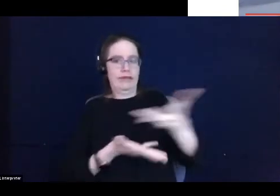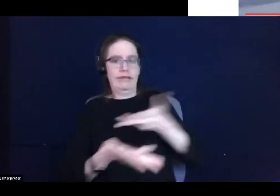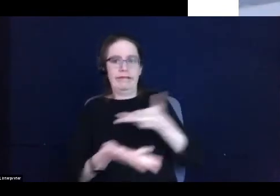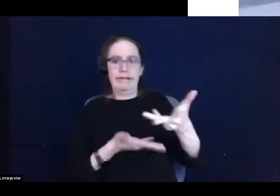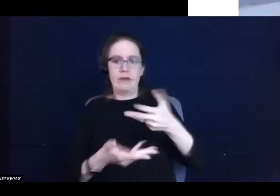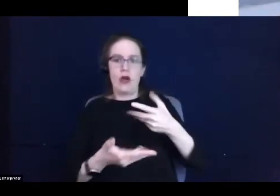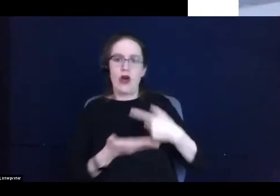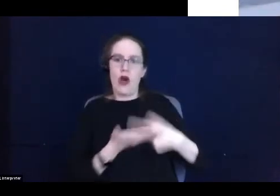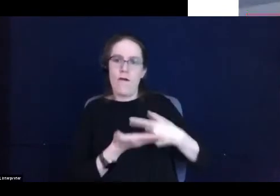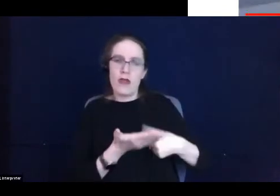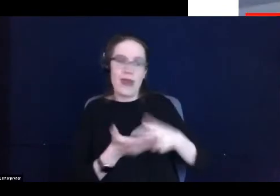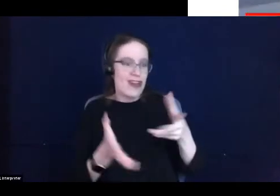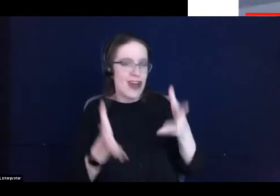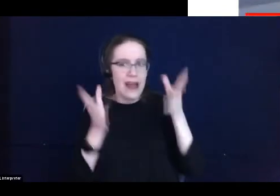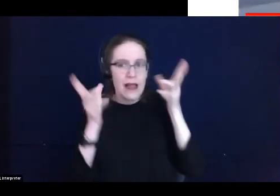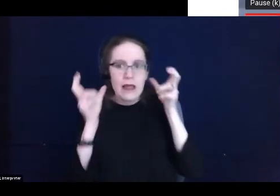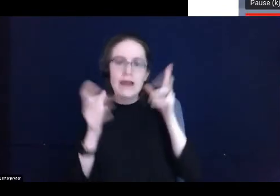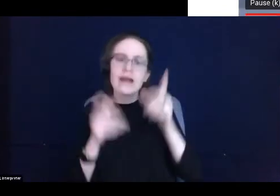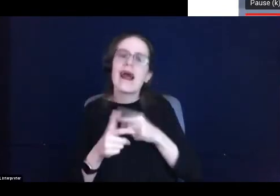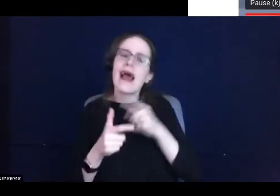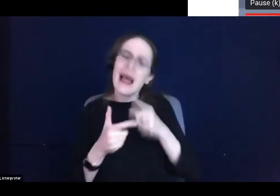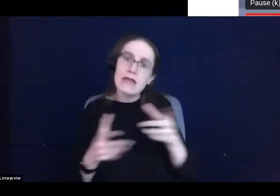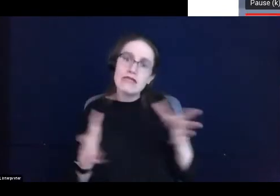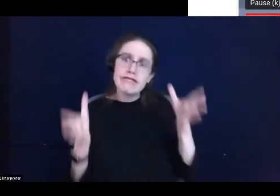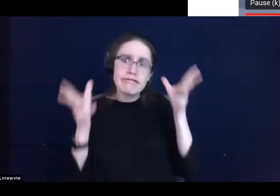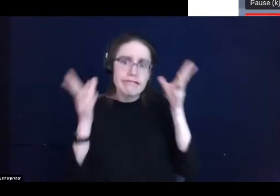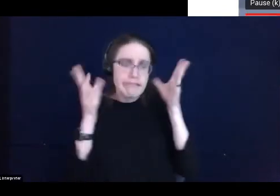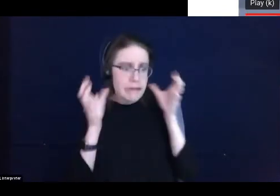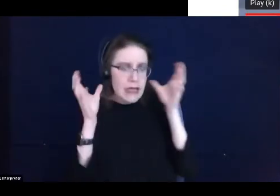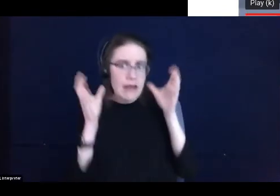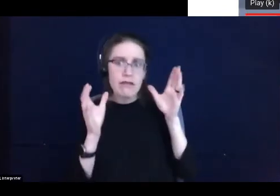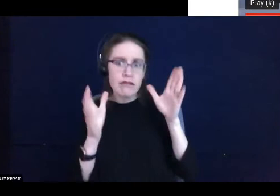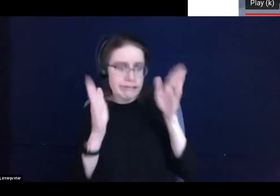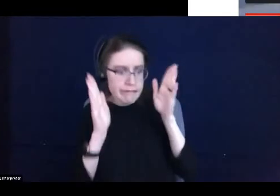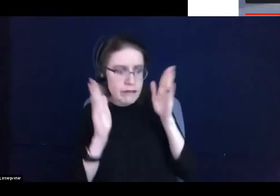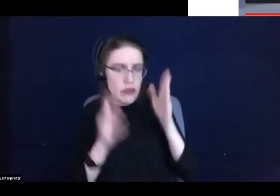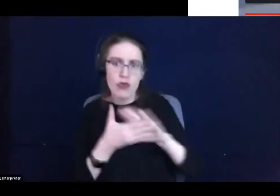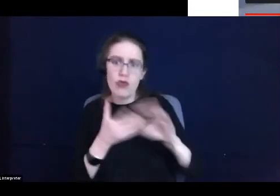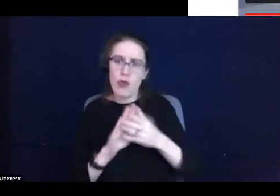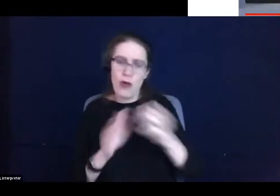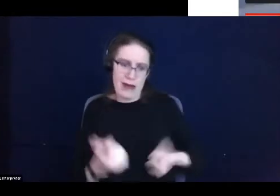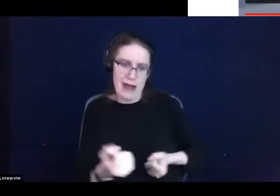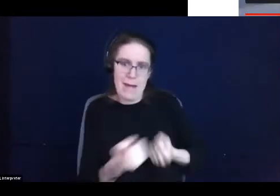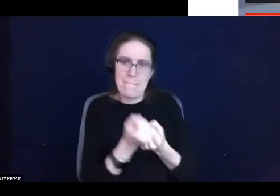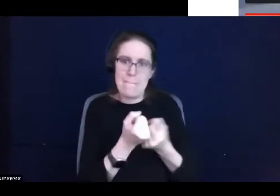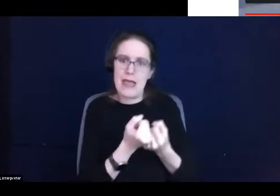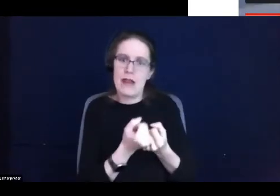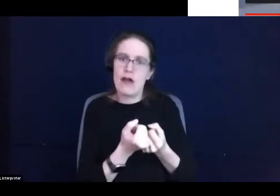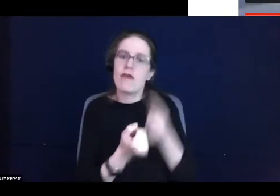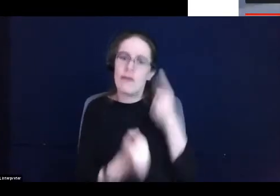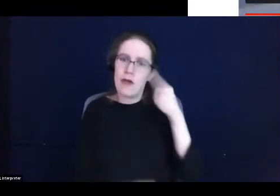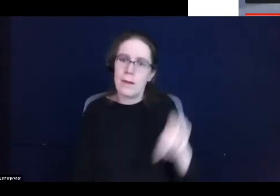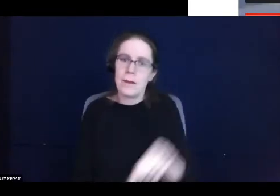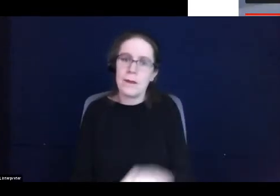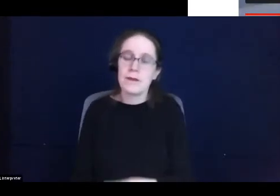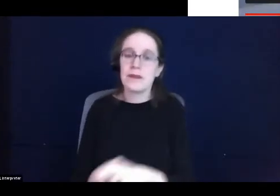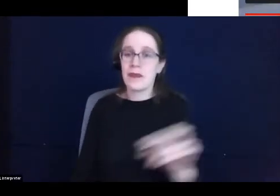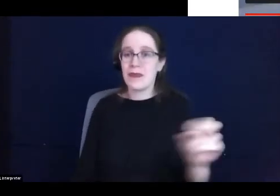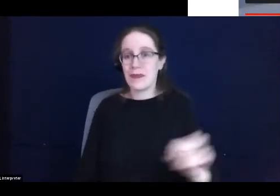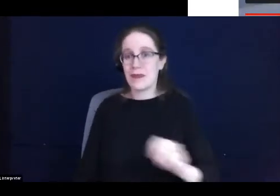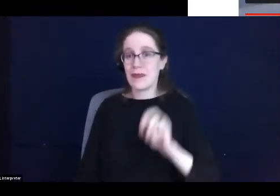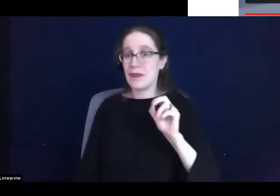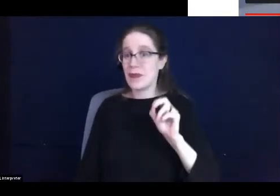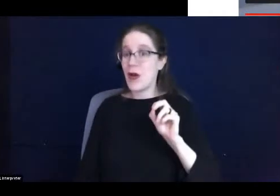someone, and then listen to their story, and then be there for them. Okay. So again, straight